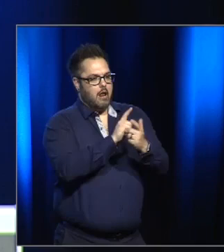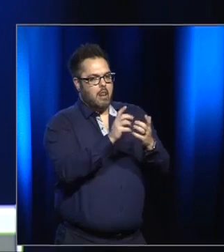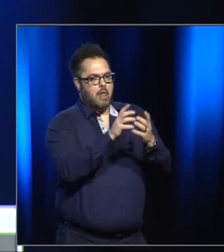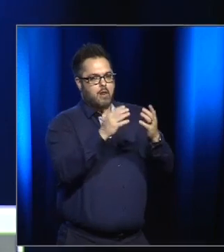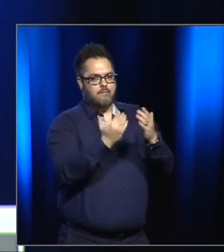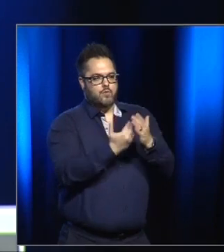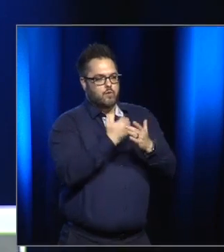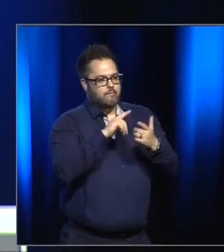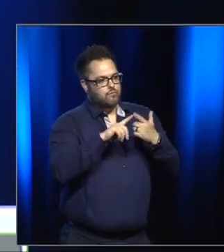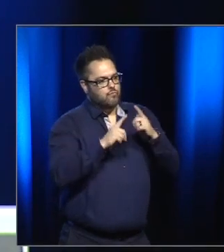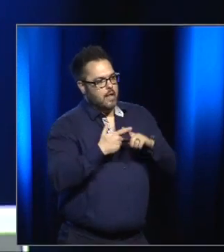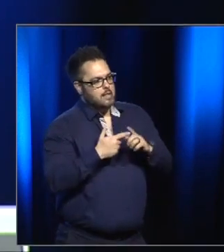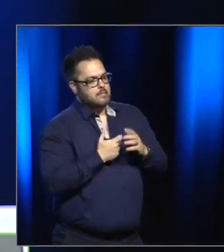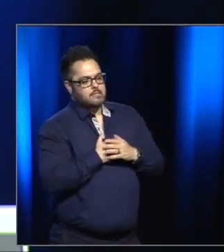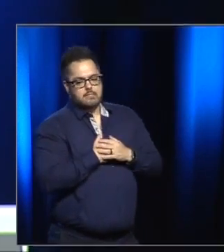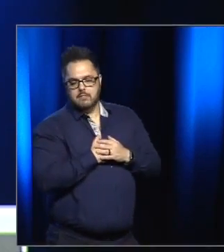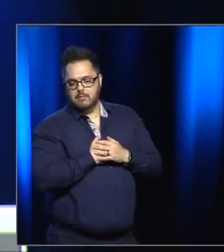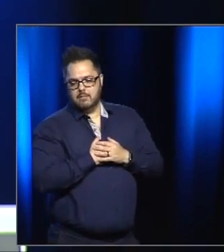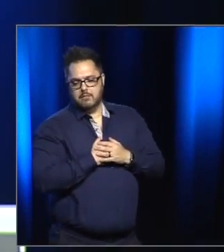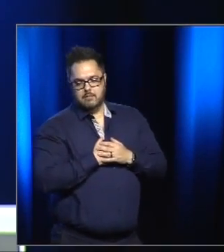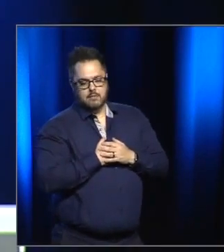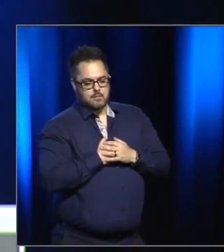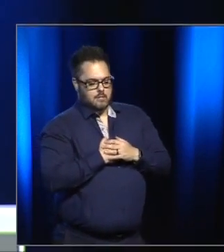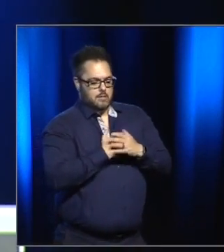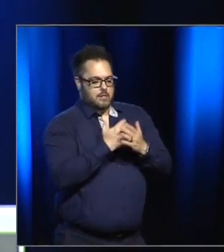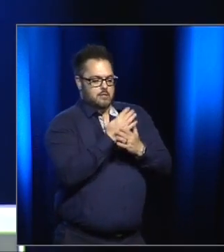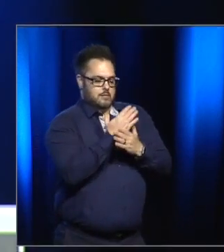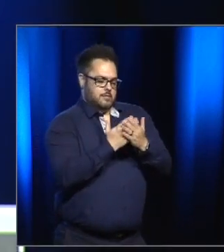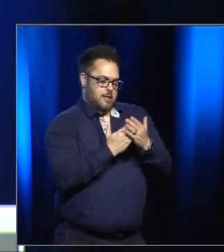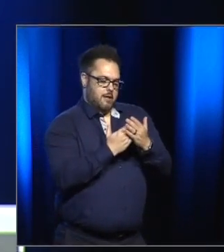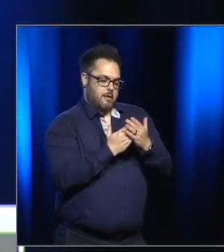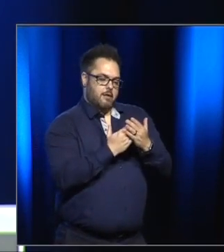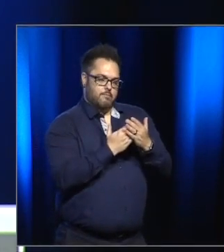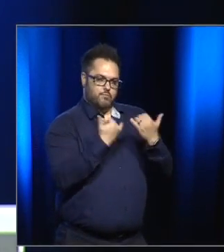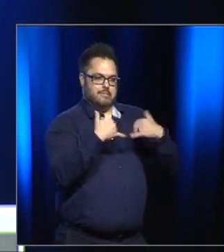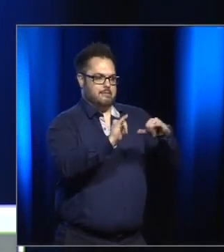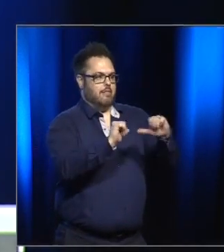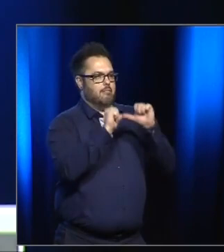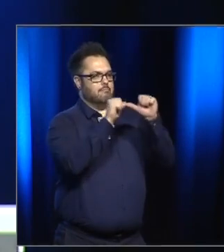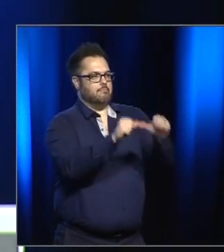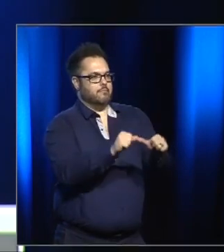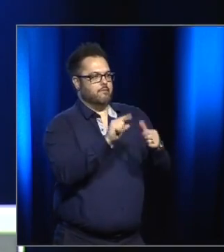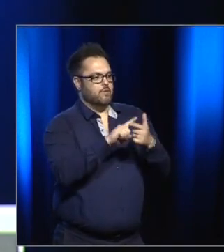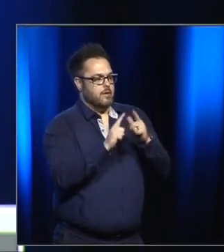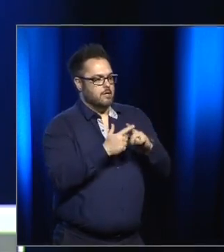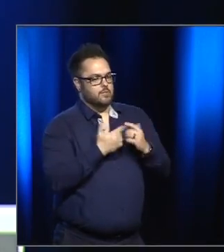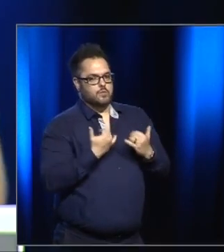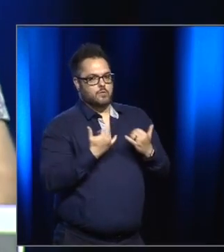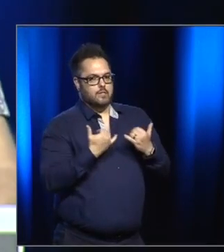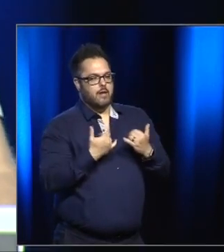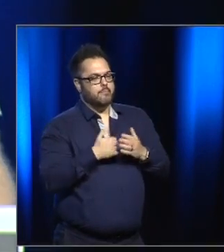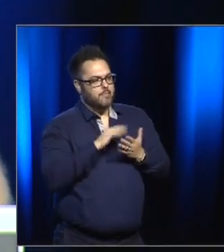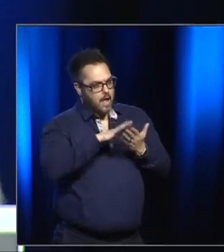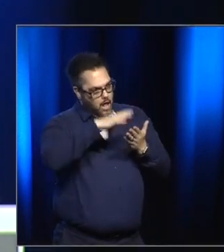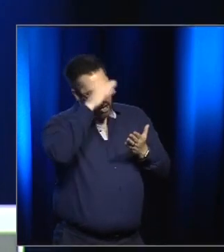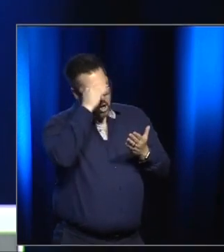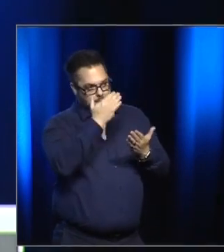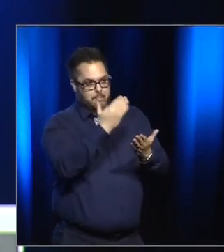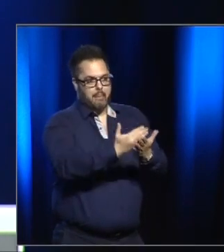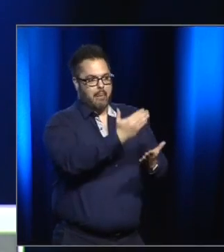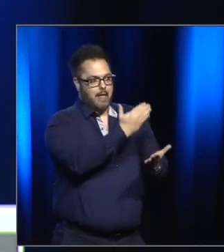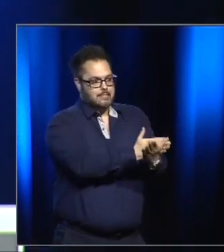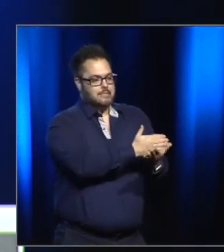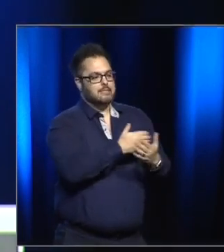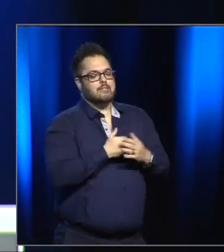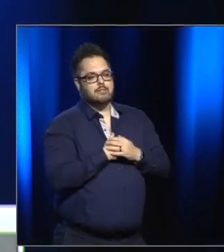new friends, some of which I'm very happy to say are still friends today. I learned some really valuable lessons,